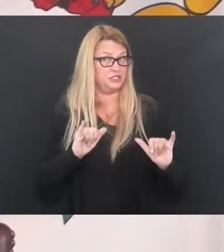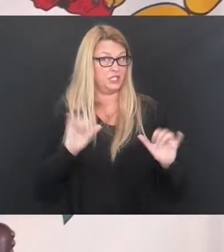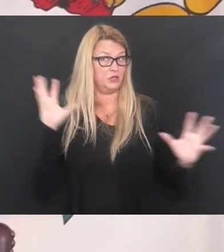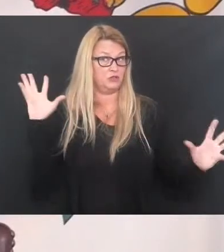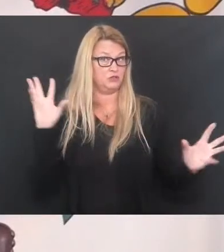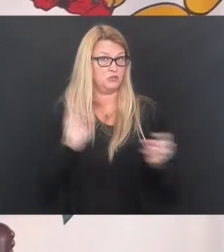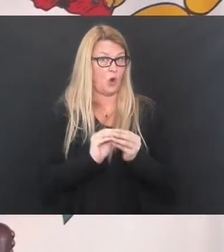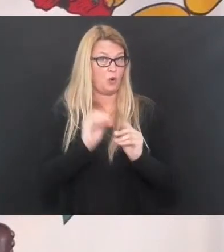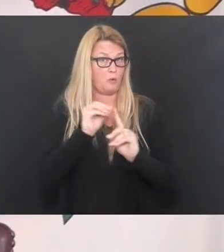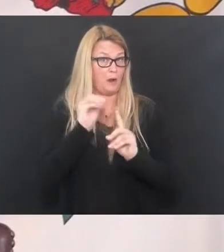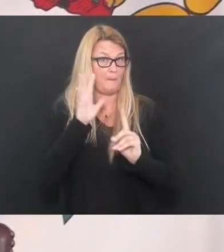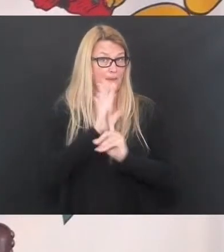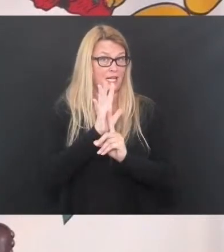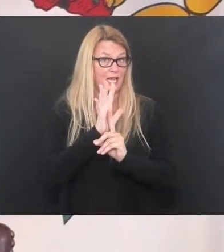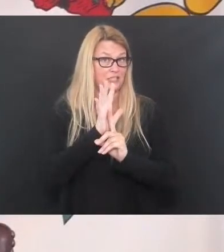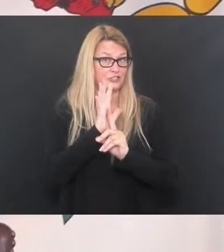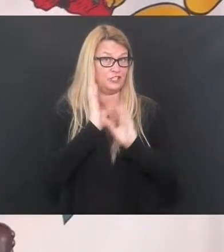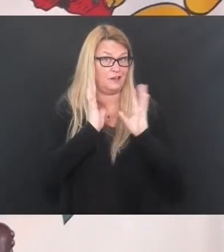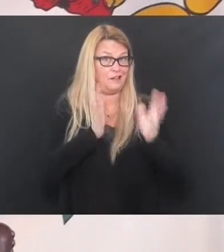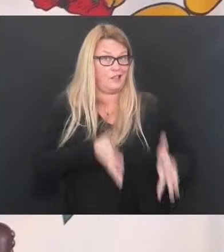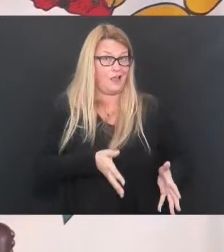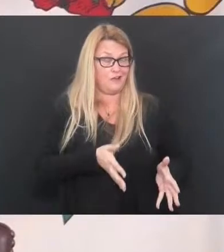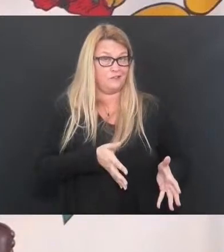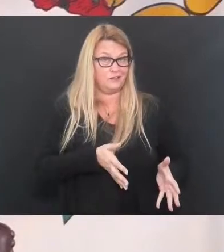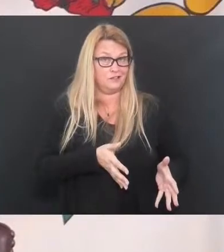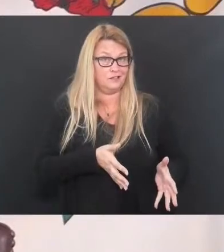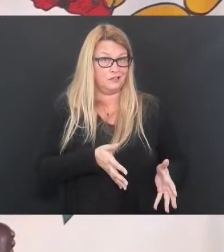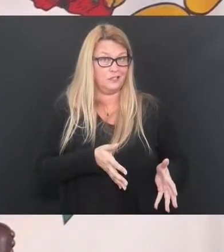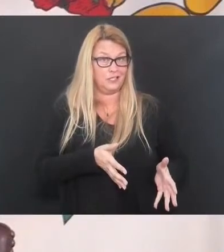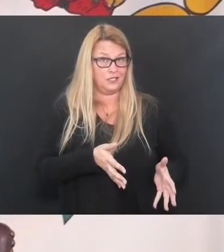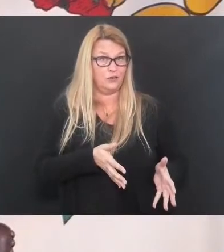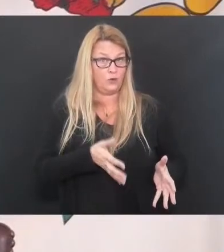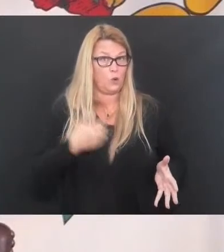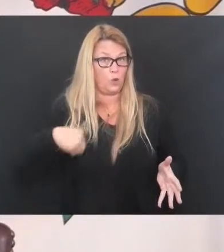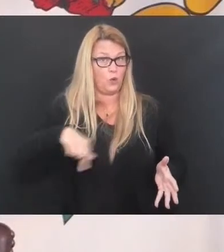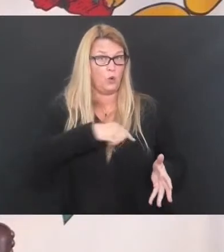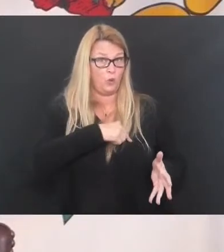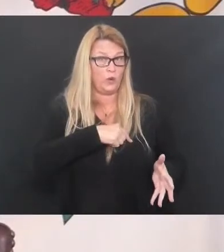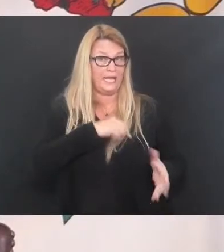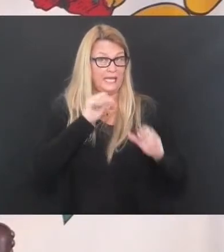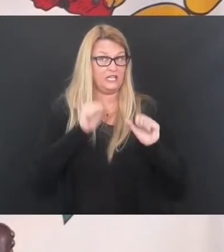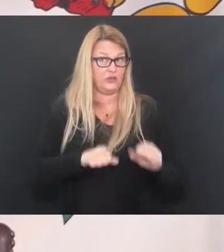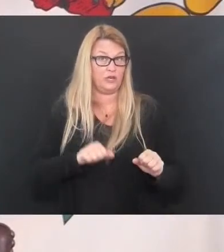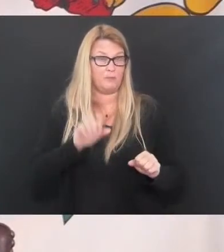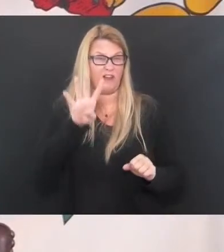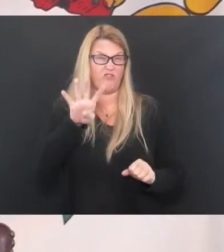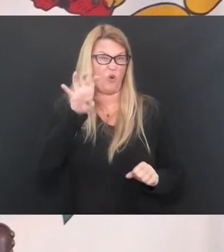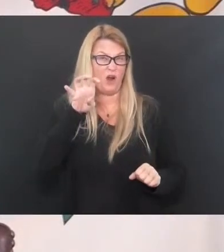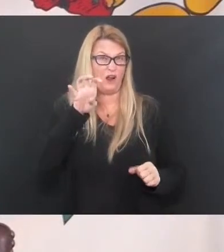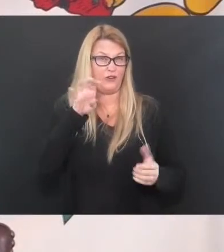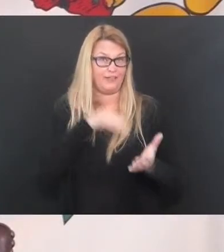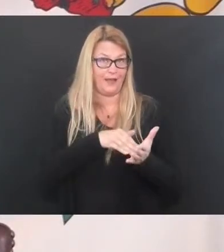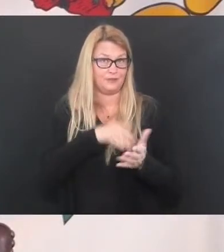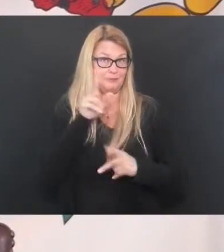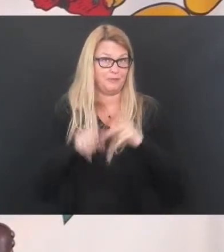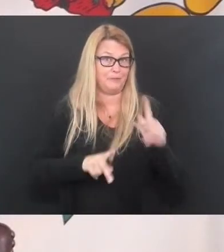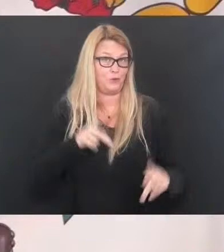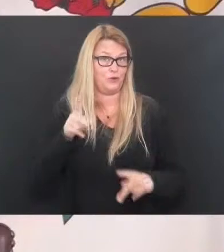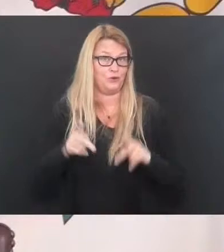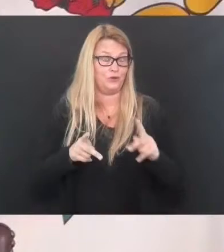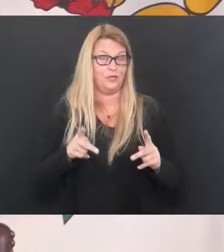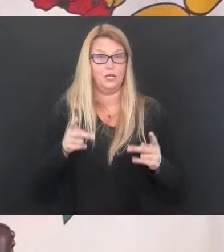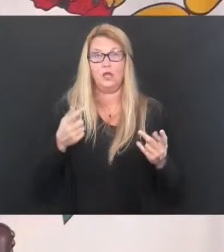total population left that we can get to of about 400,000. And